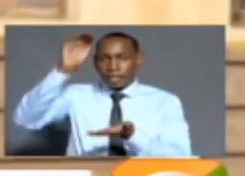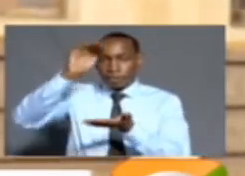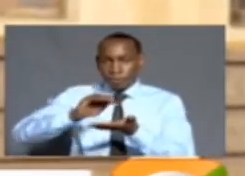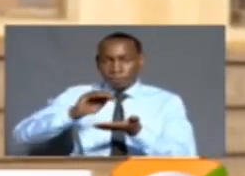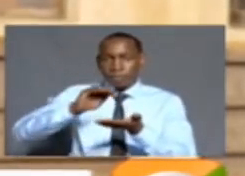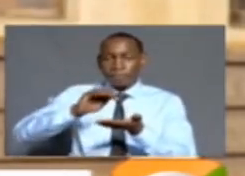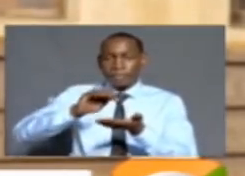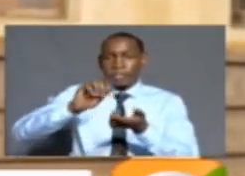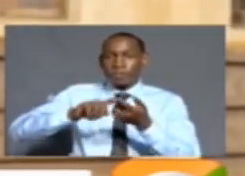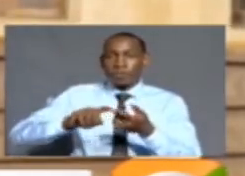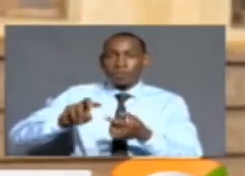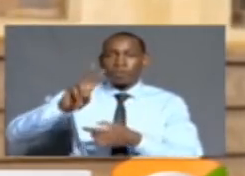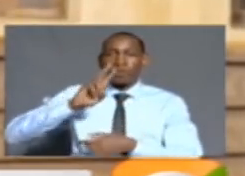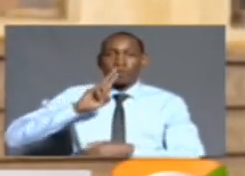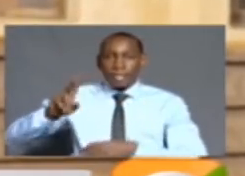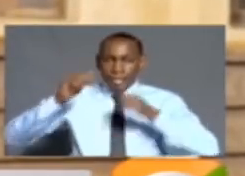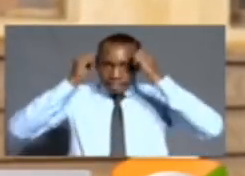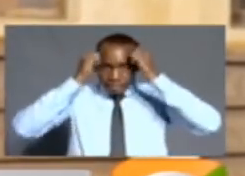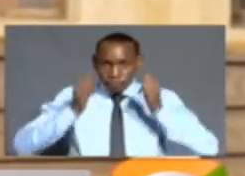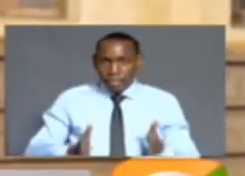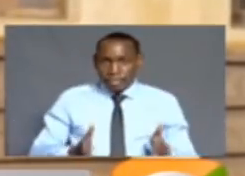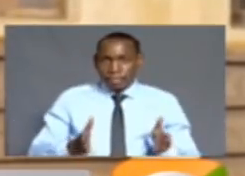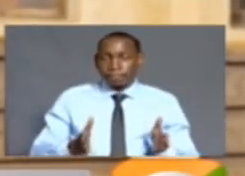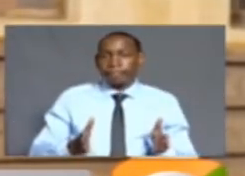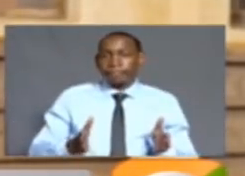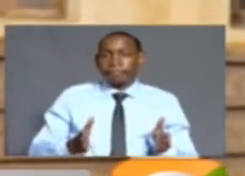320 to 200 pupils.